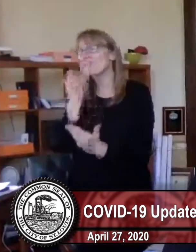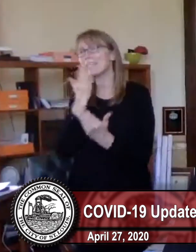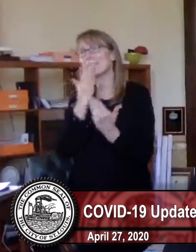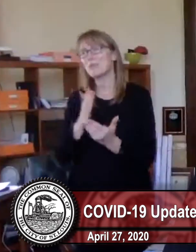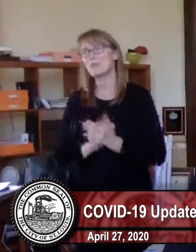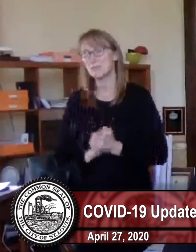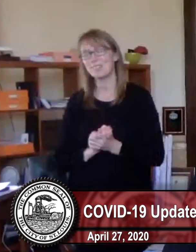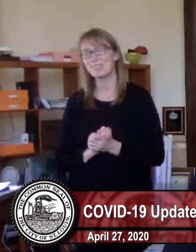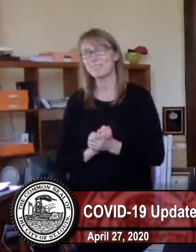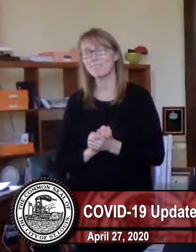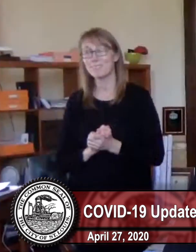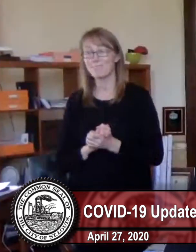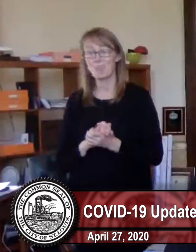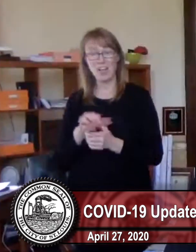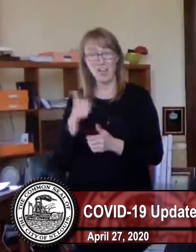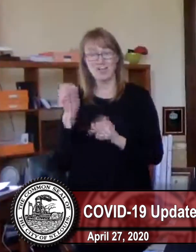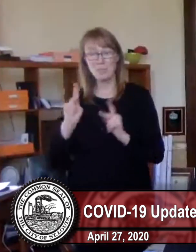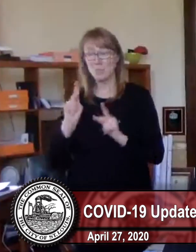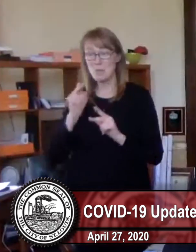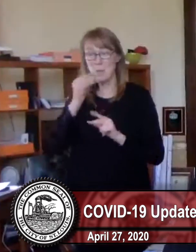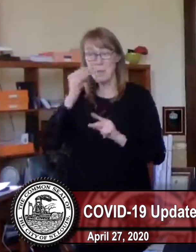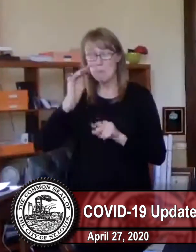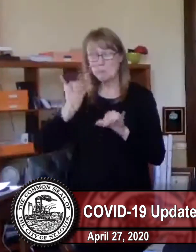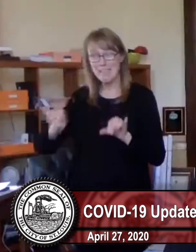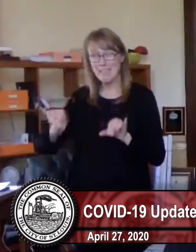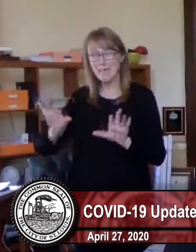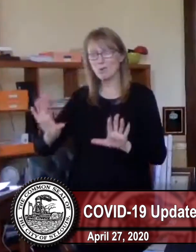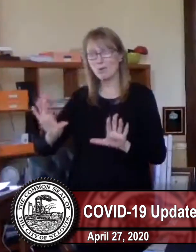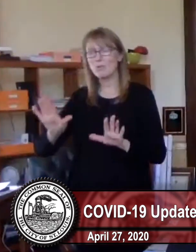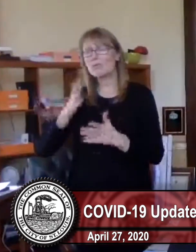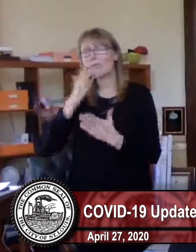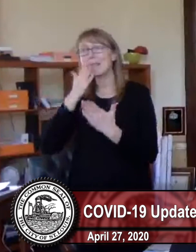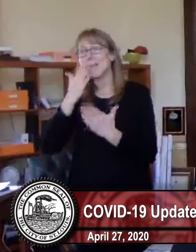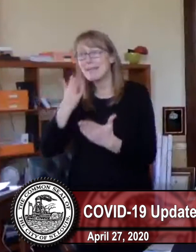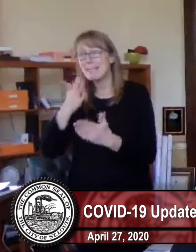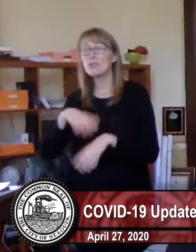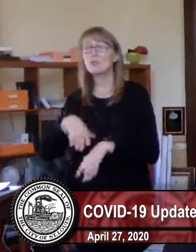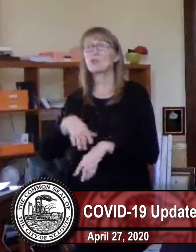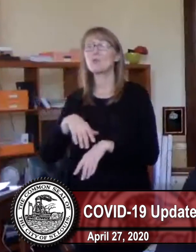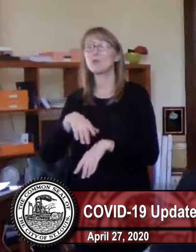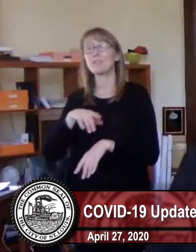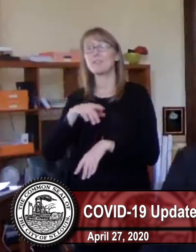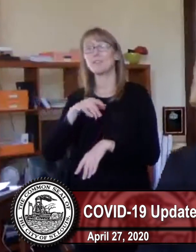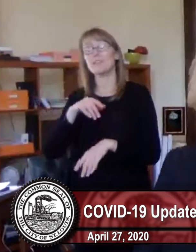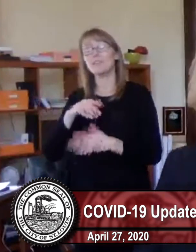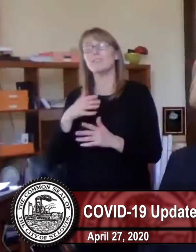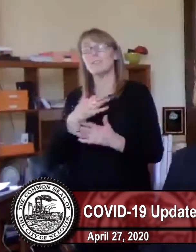longer. I think it really is important that we continue to